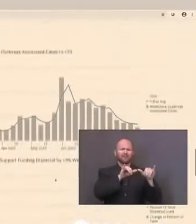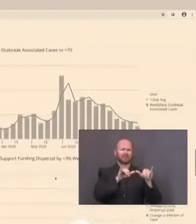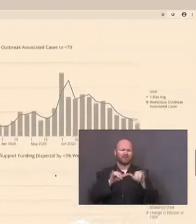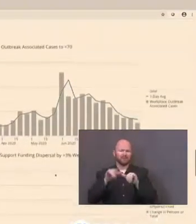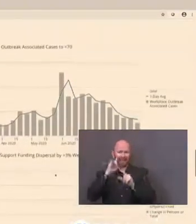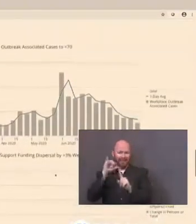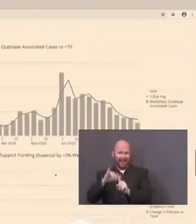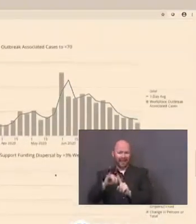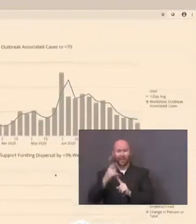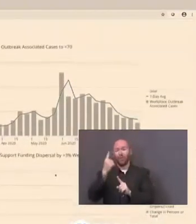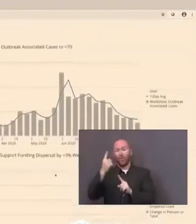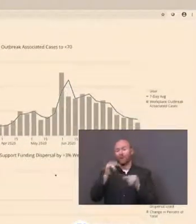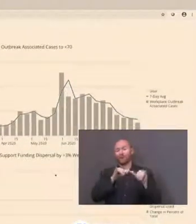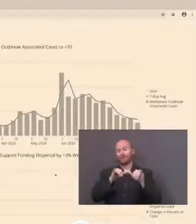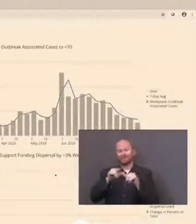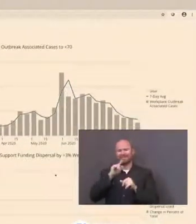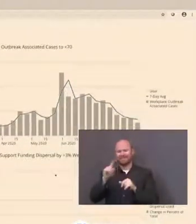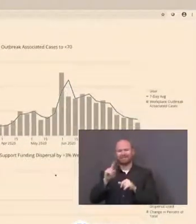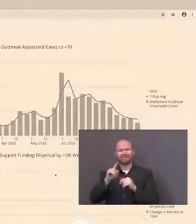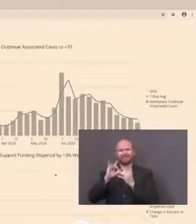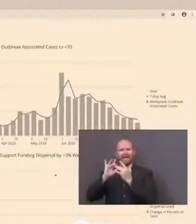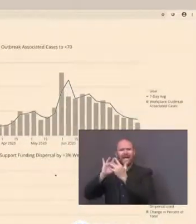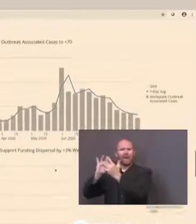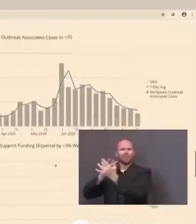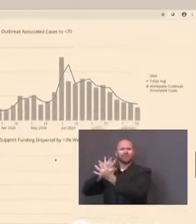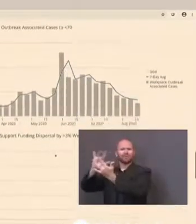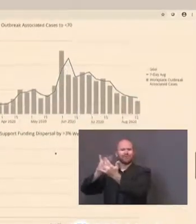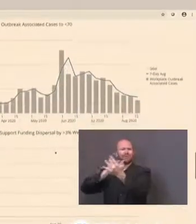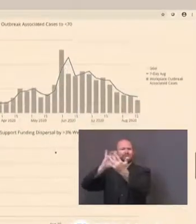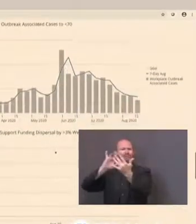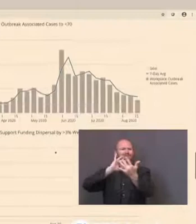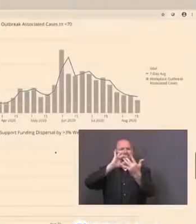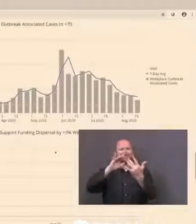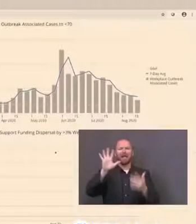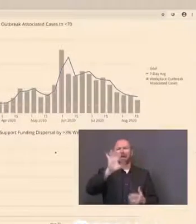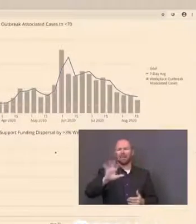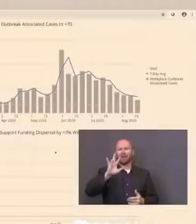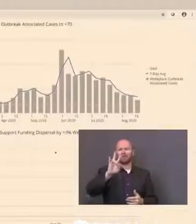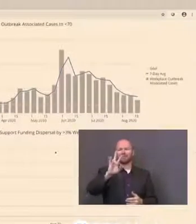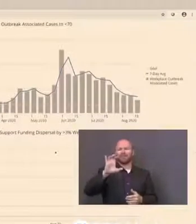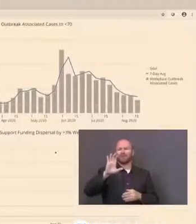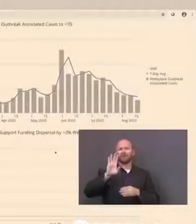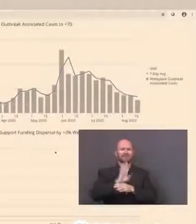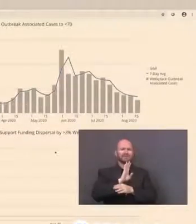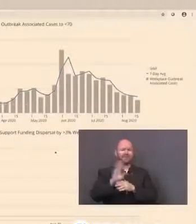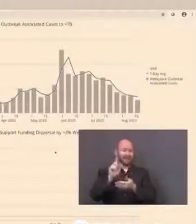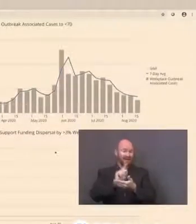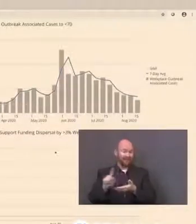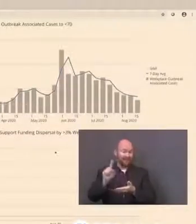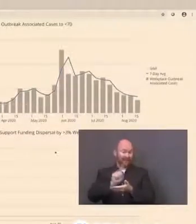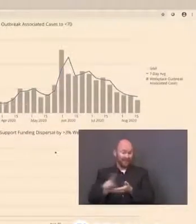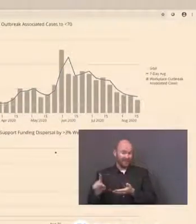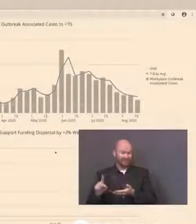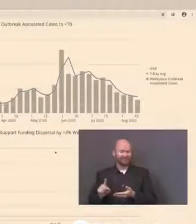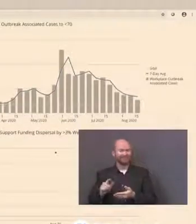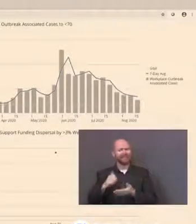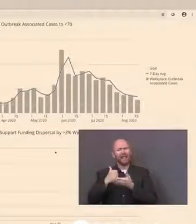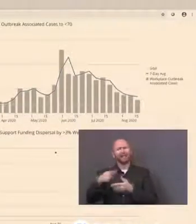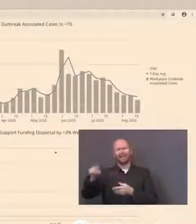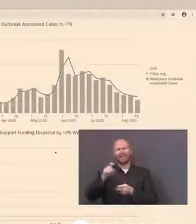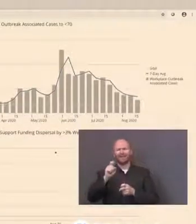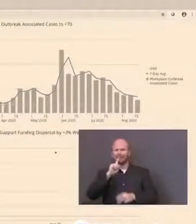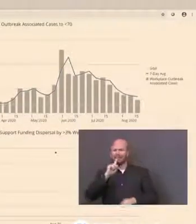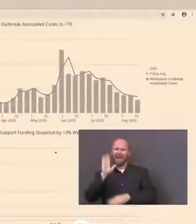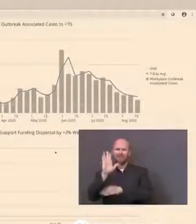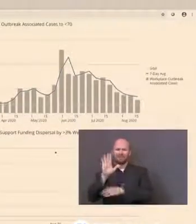those measures is to do outreach to more than 1,700 Utah businesses every week, helping them take the Stay Safe, Stay Open